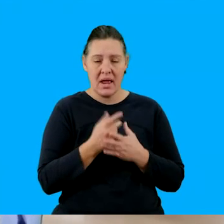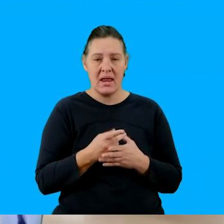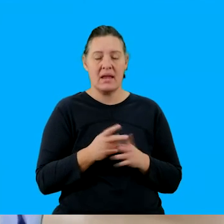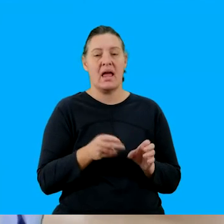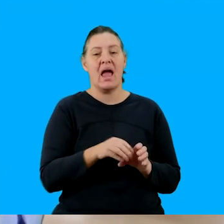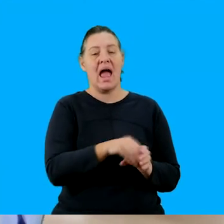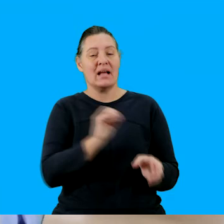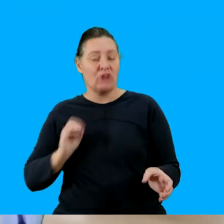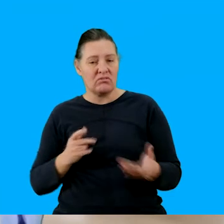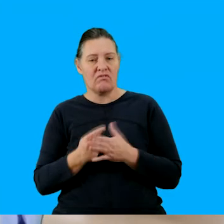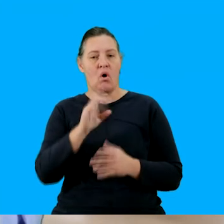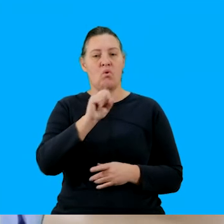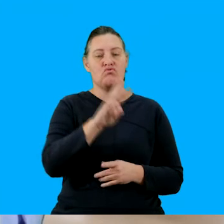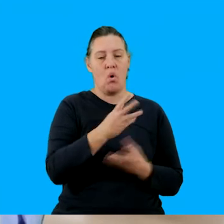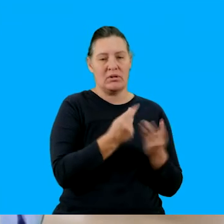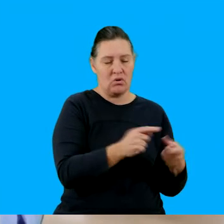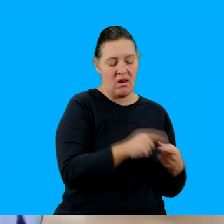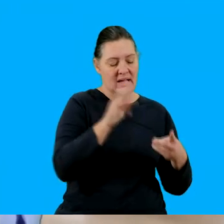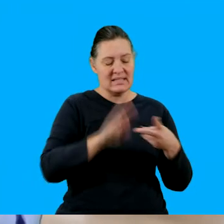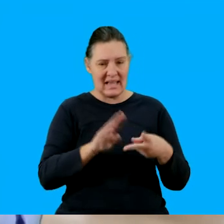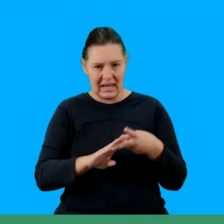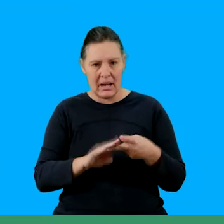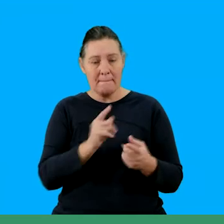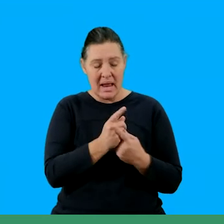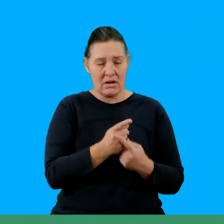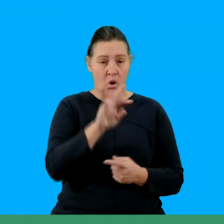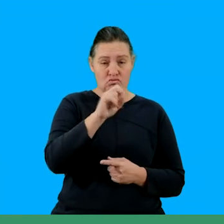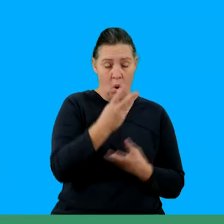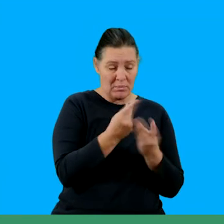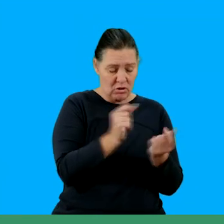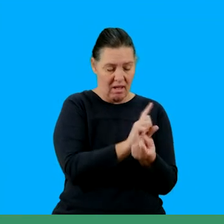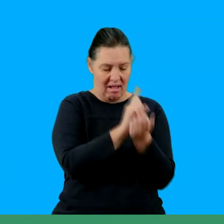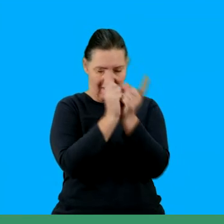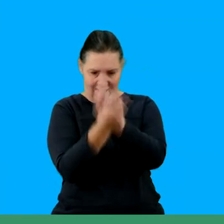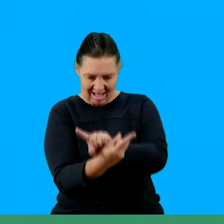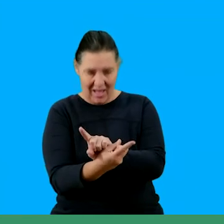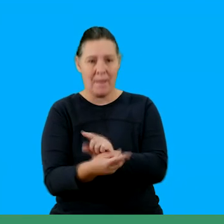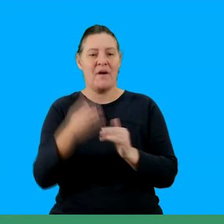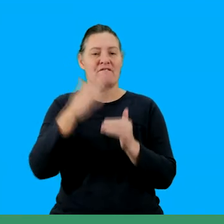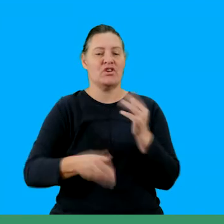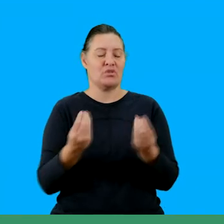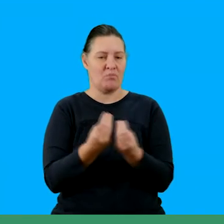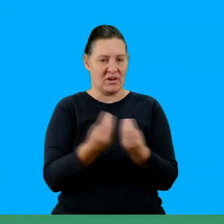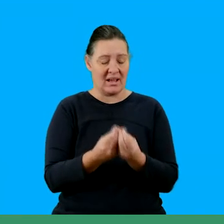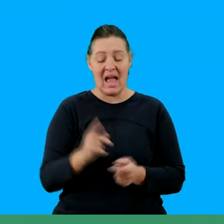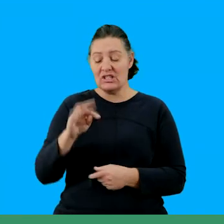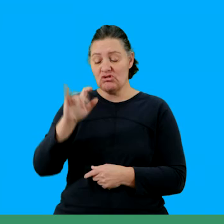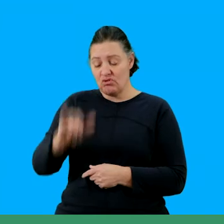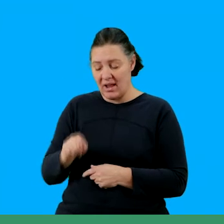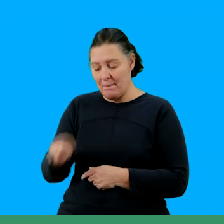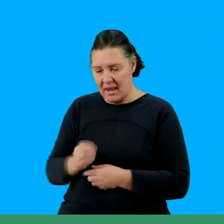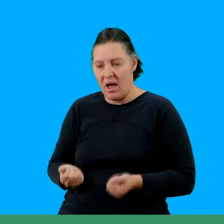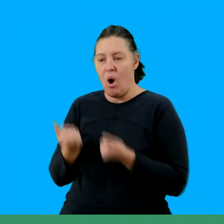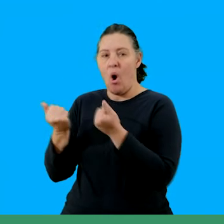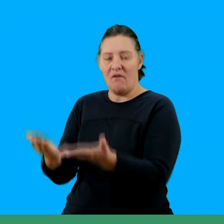about extraction of raw material. In the secondary, we are talking about converting your raw material into finished goods. And in your tertiary, we are